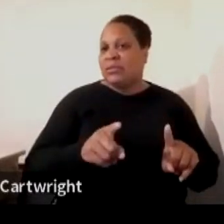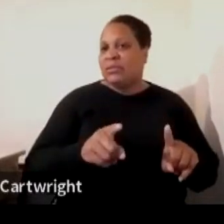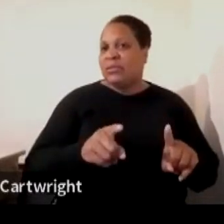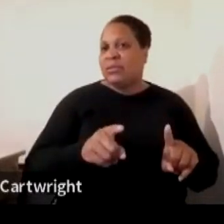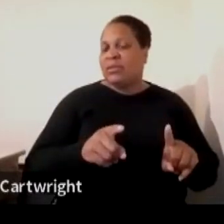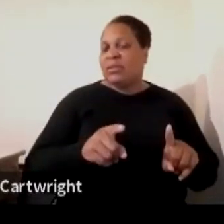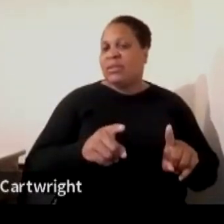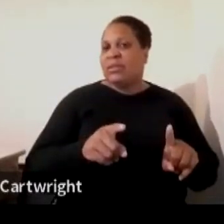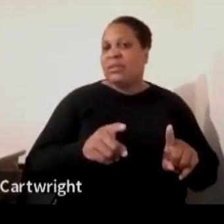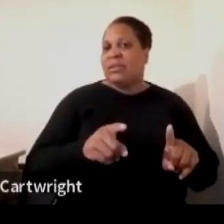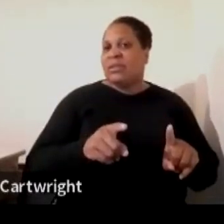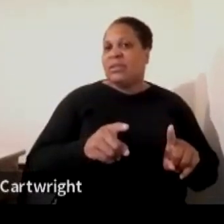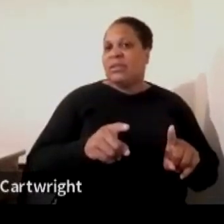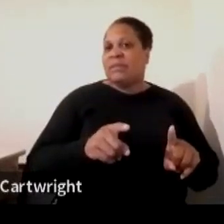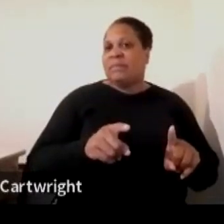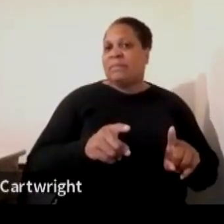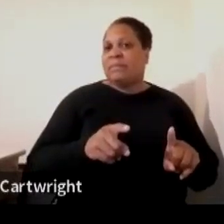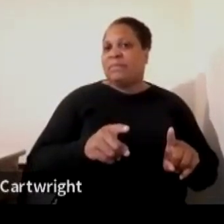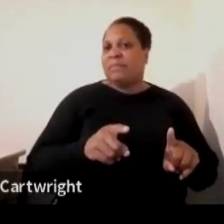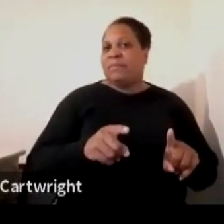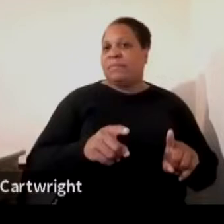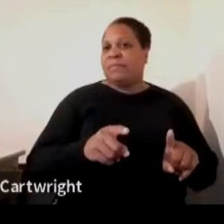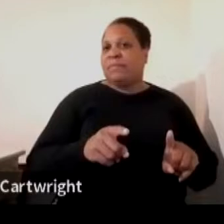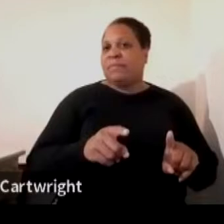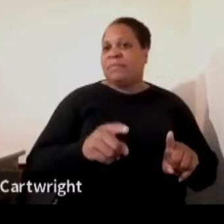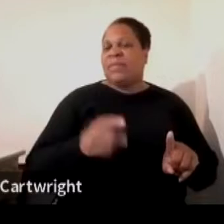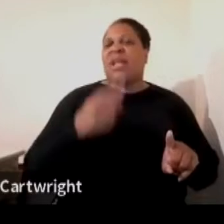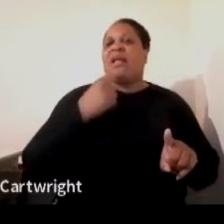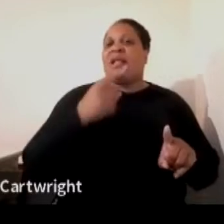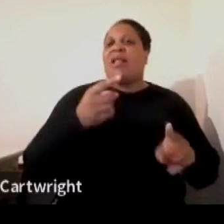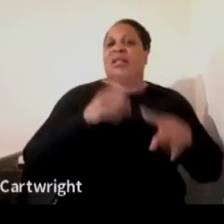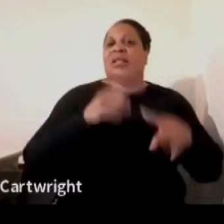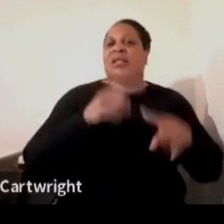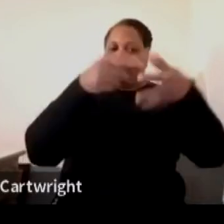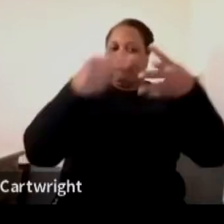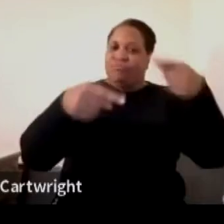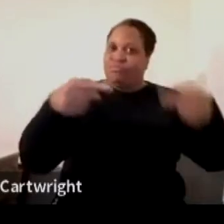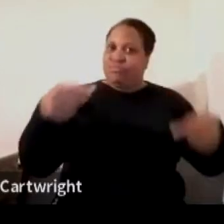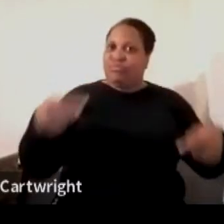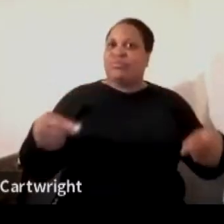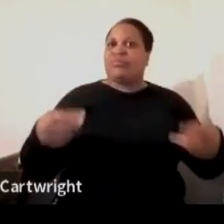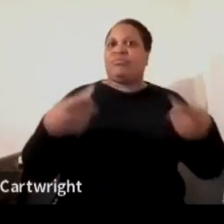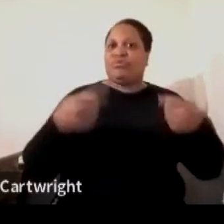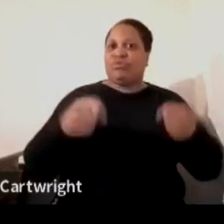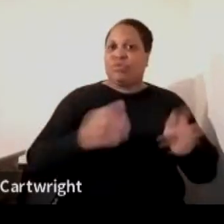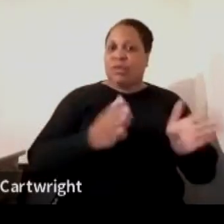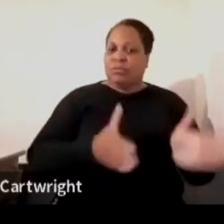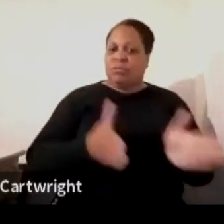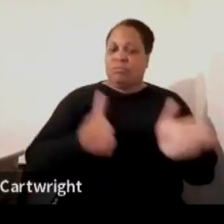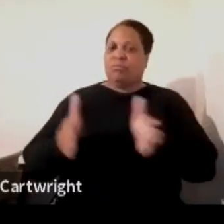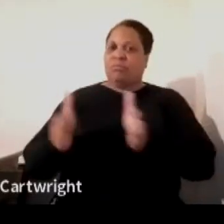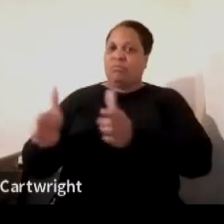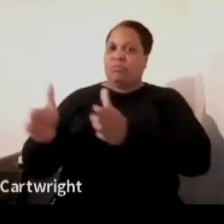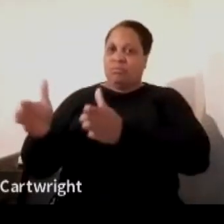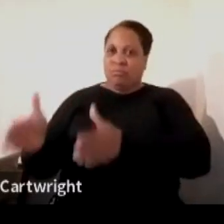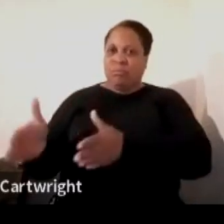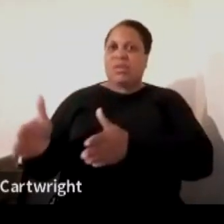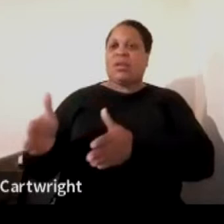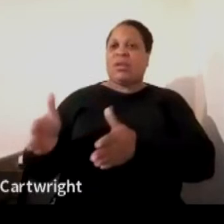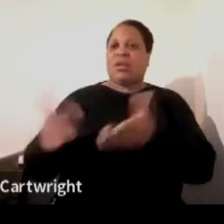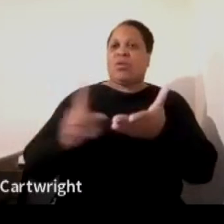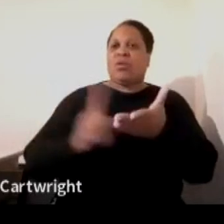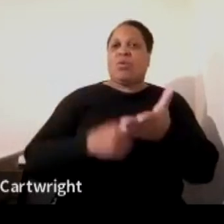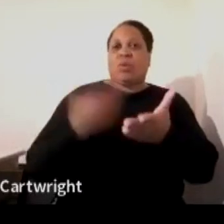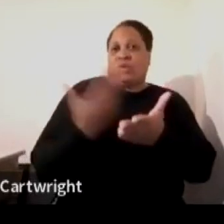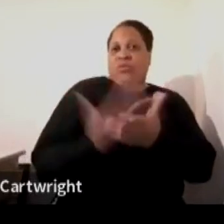considerations to put into play in getting the vaccines on island, and also once the vaccines are on island, getting